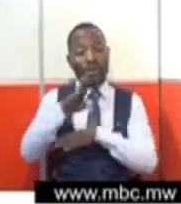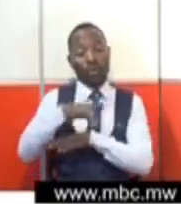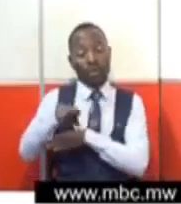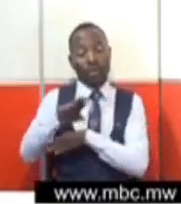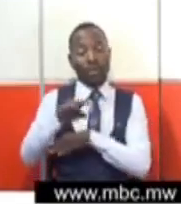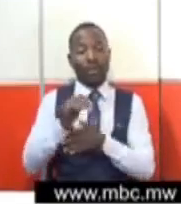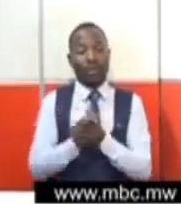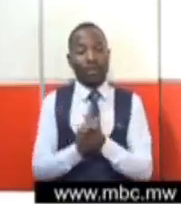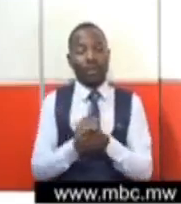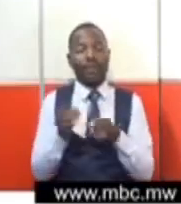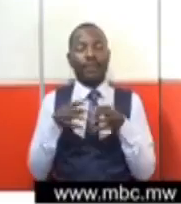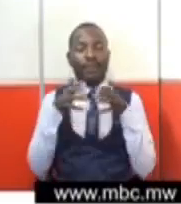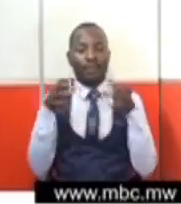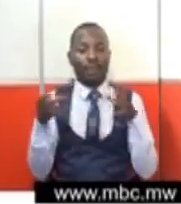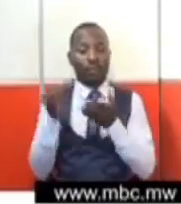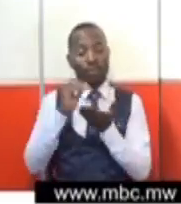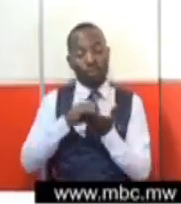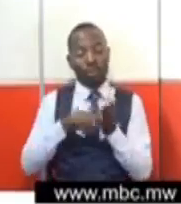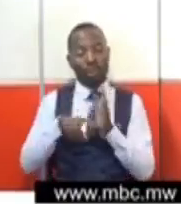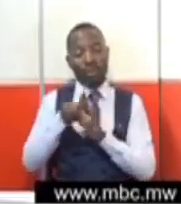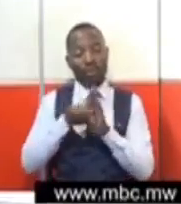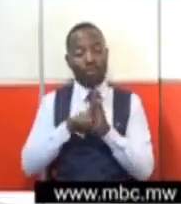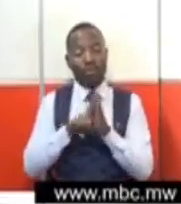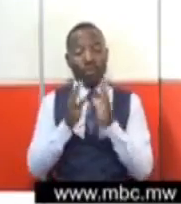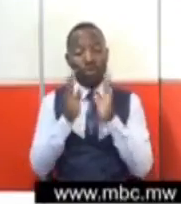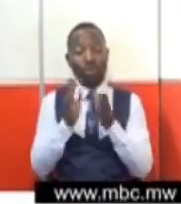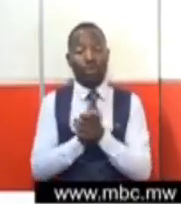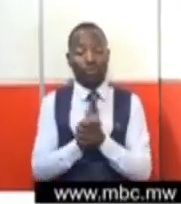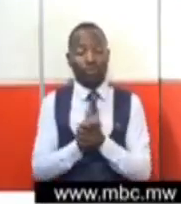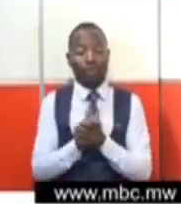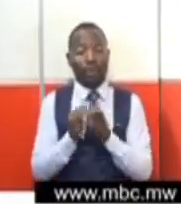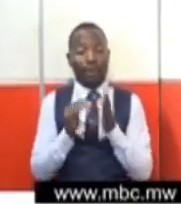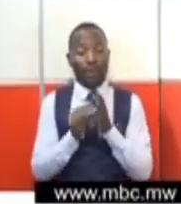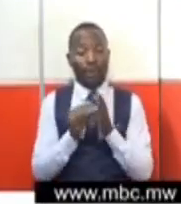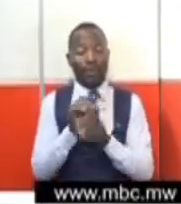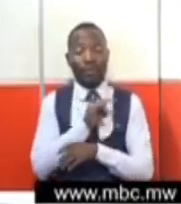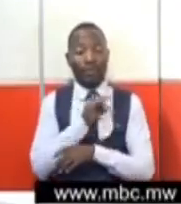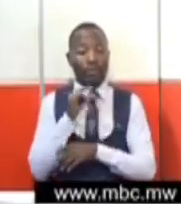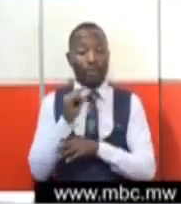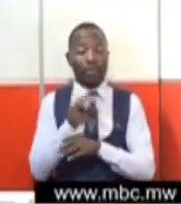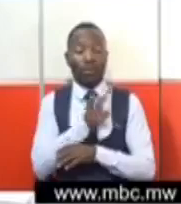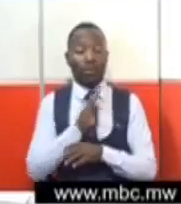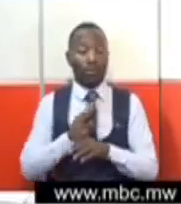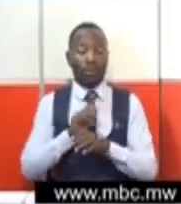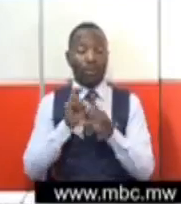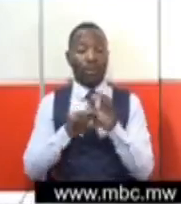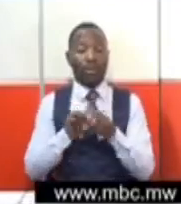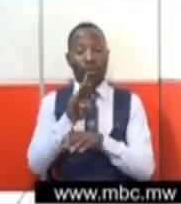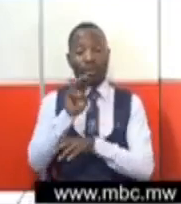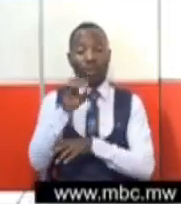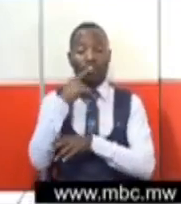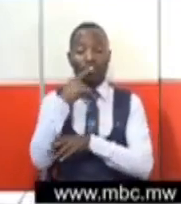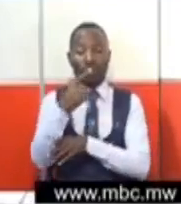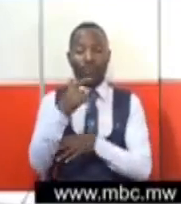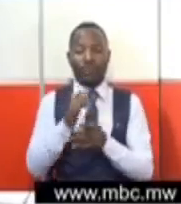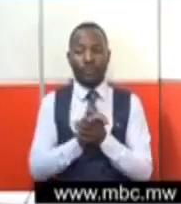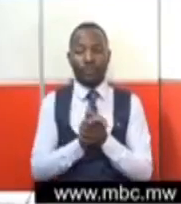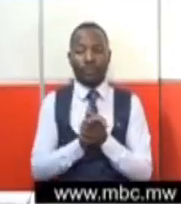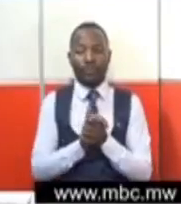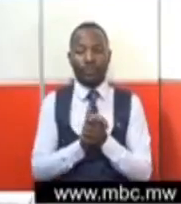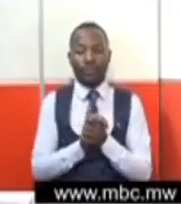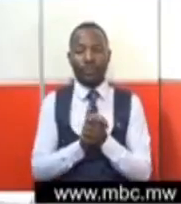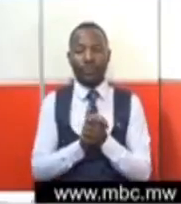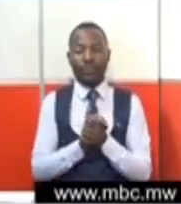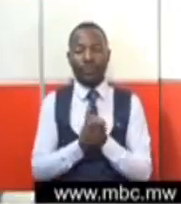and so on and so forth, including rules of natural justice. Reverend Vasco Kajipapa, the board chairperson for the Malawi Broadcasting Corporation,